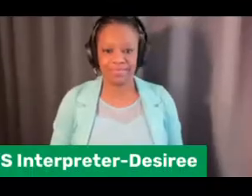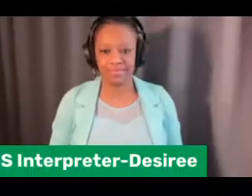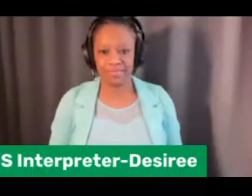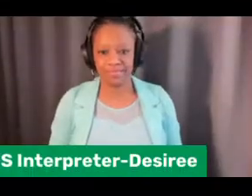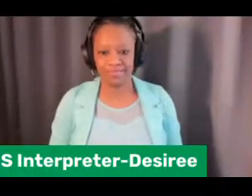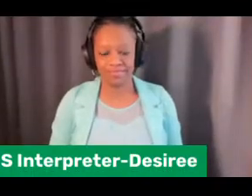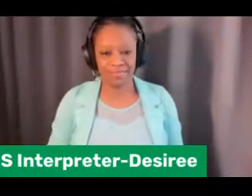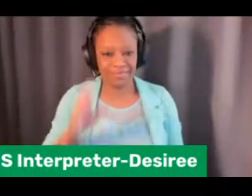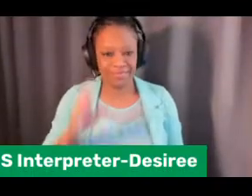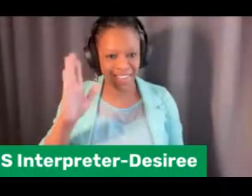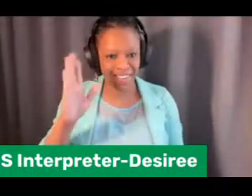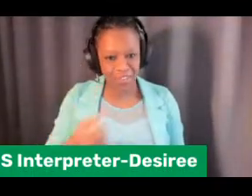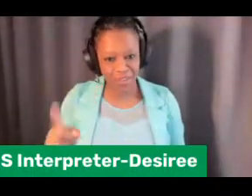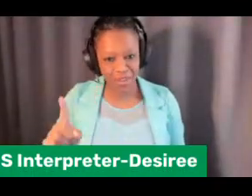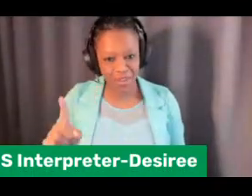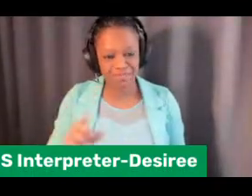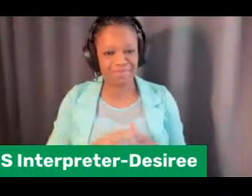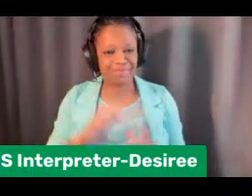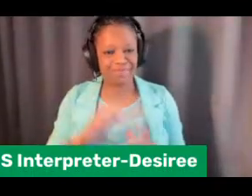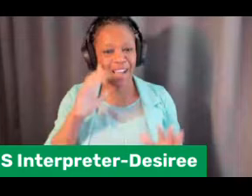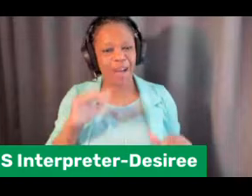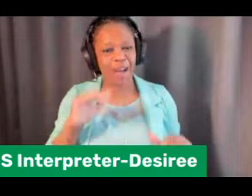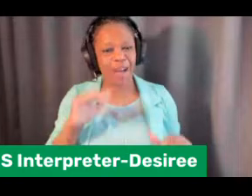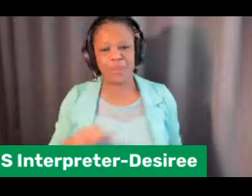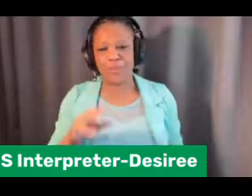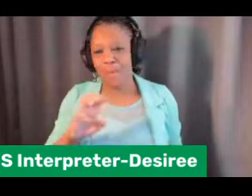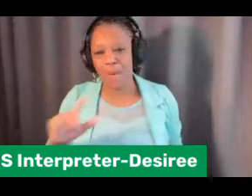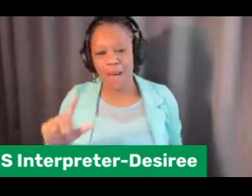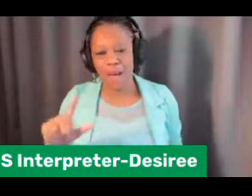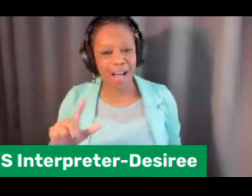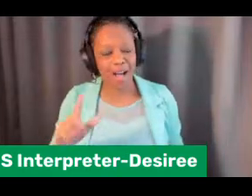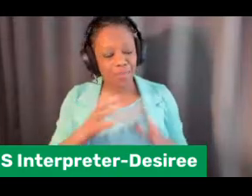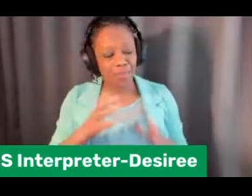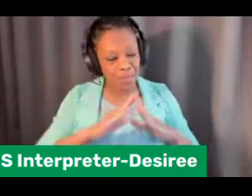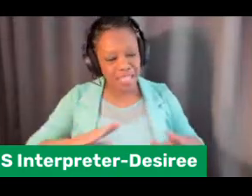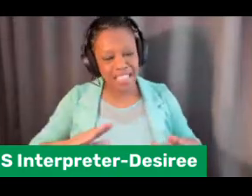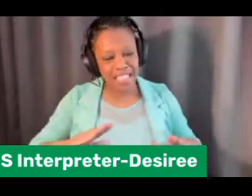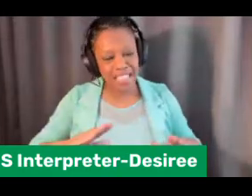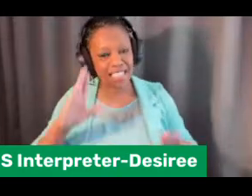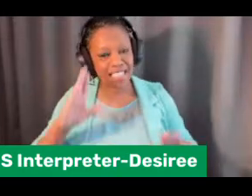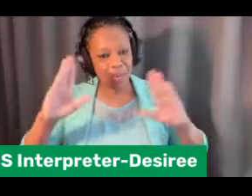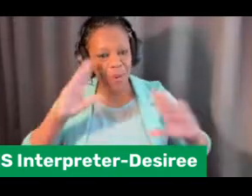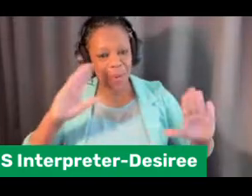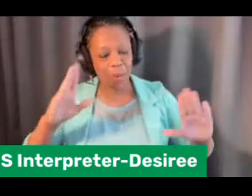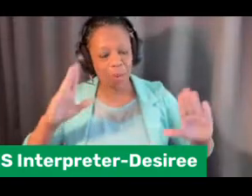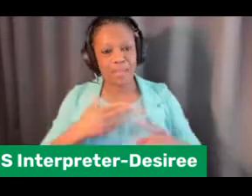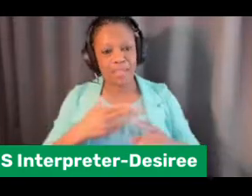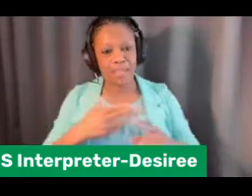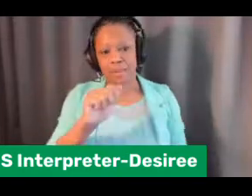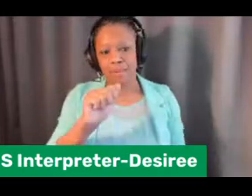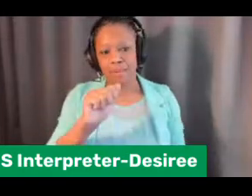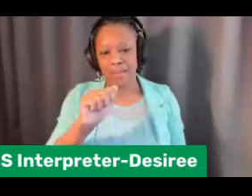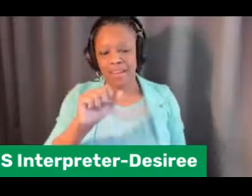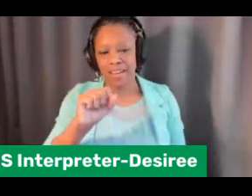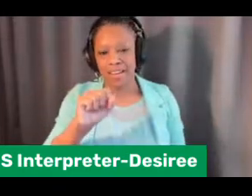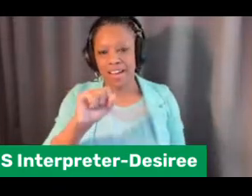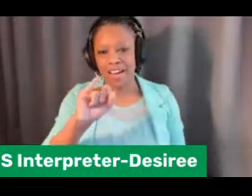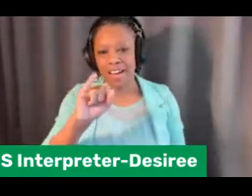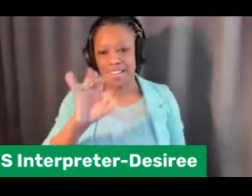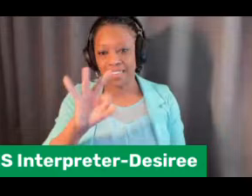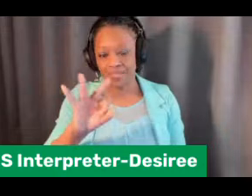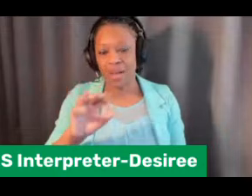Hi, everybody. I hope you're doing well. Peace and greetings. My name is Asif Wilson, and I will